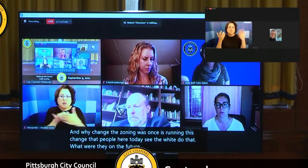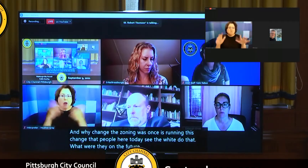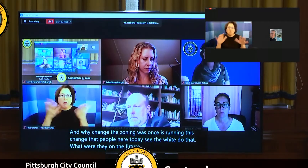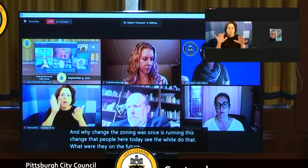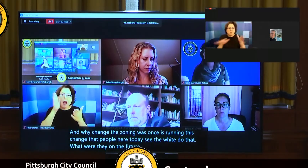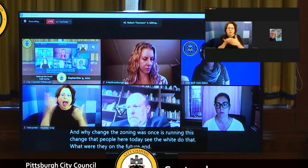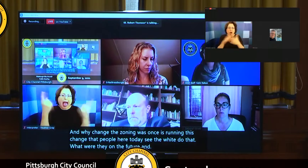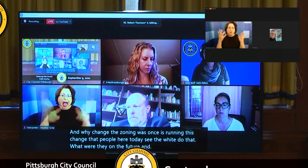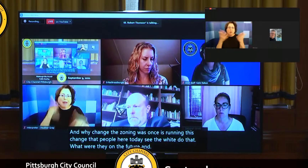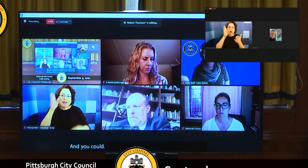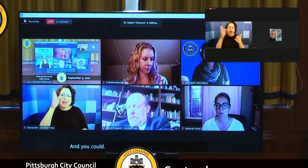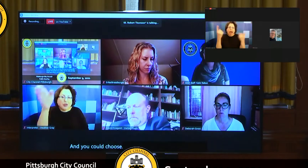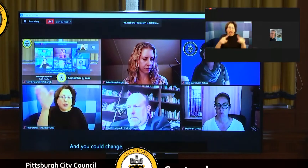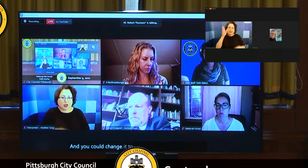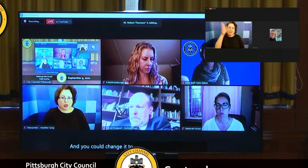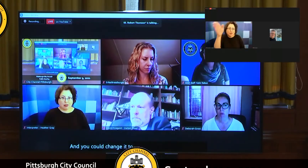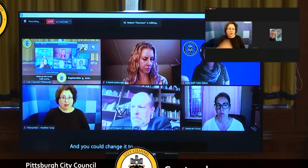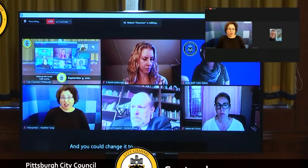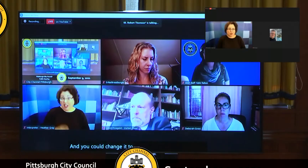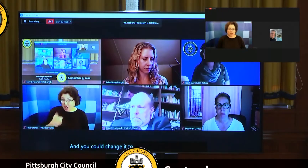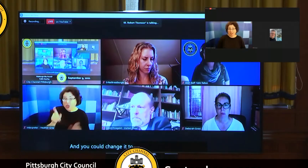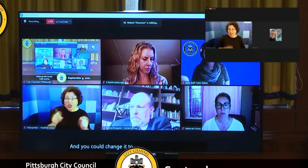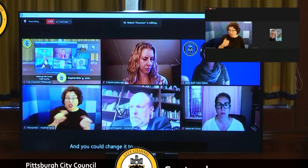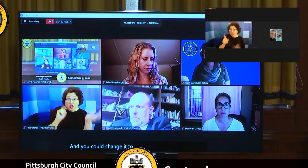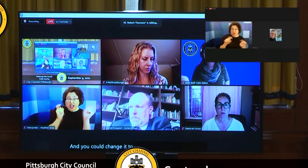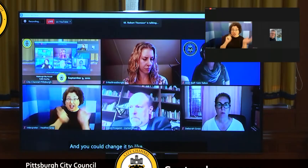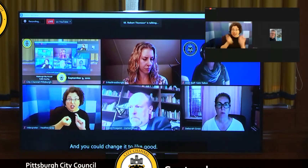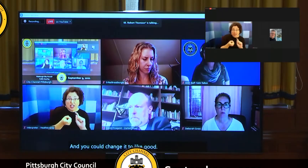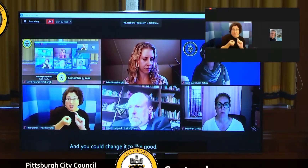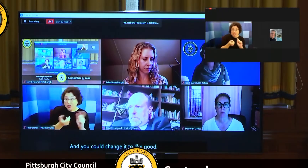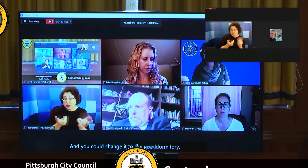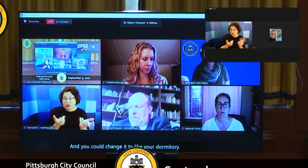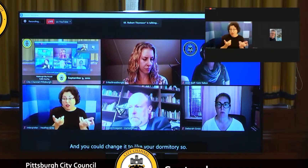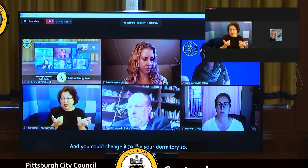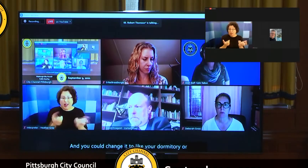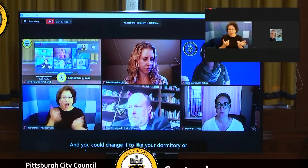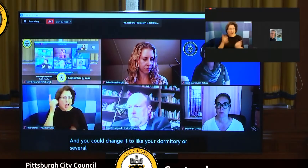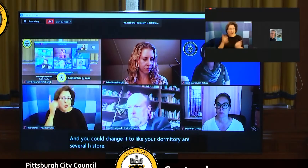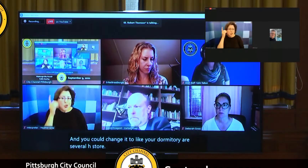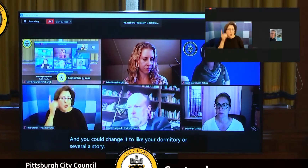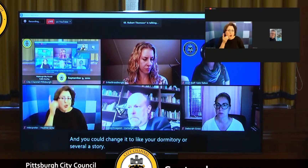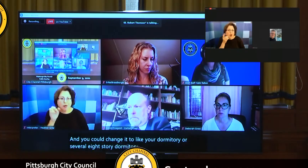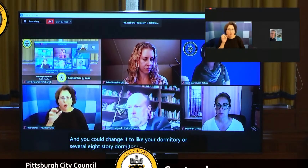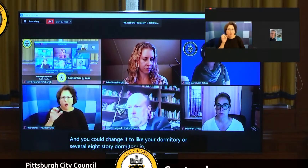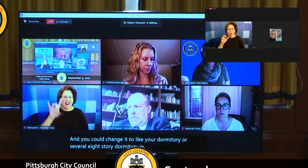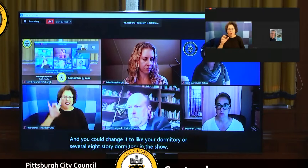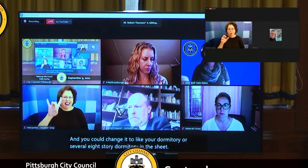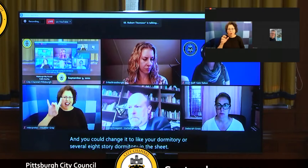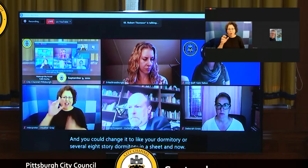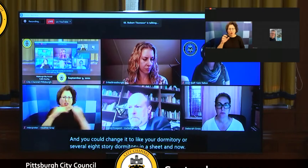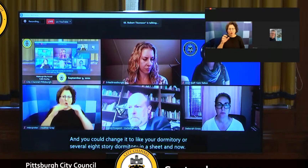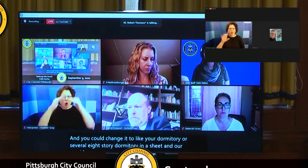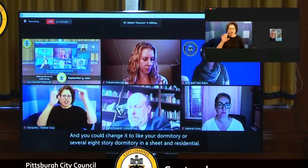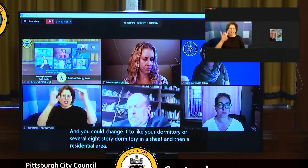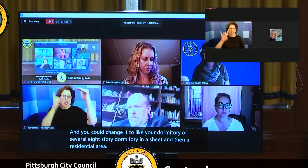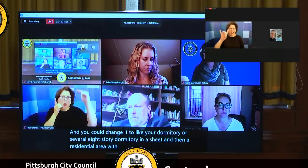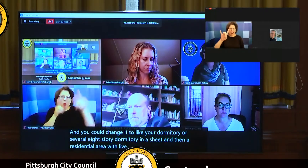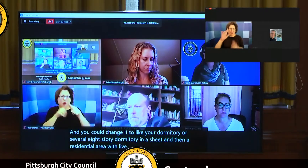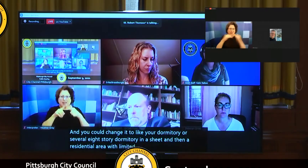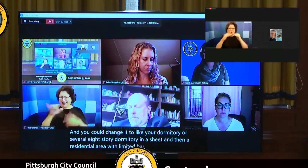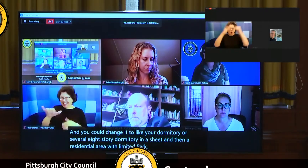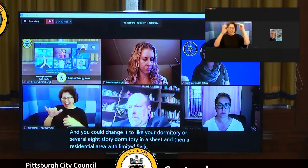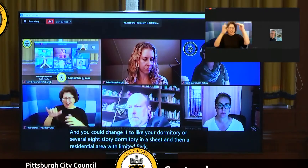And you could change it to like put a dormitory, a several 8-story dormitory in a residential area with limited